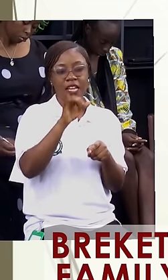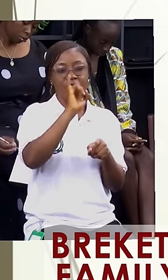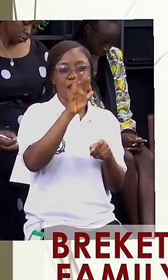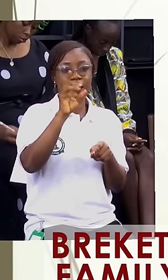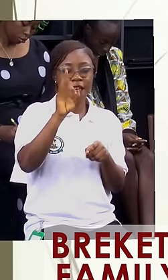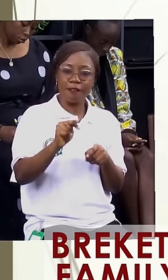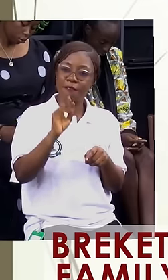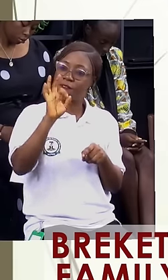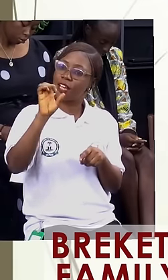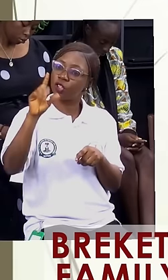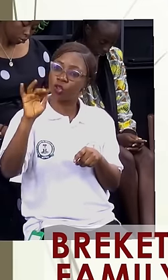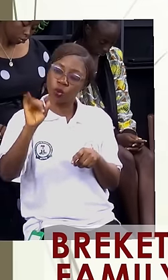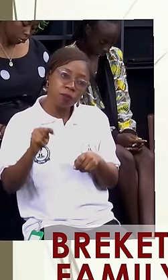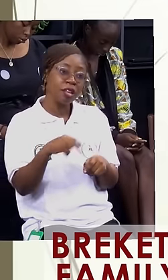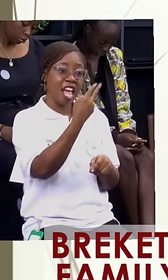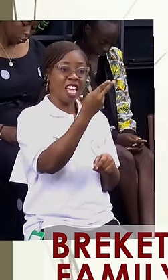can damage the kidney directly.